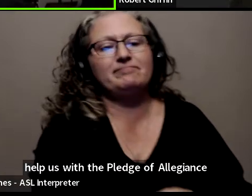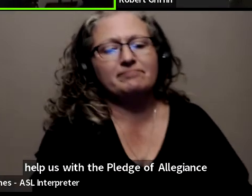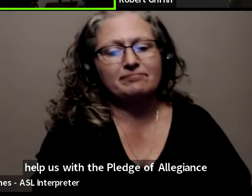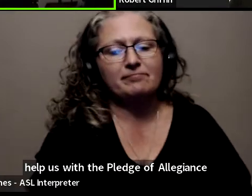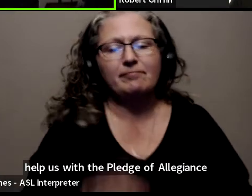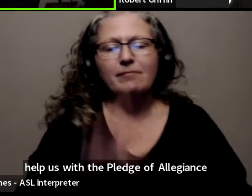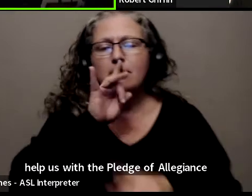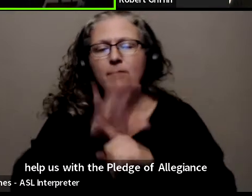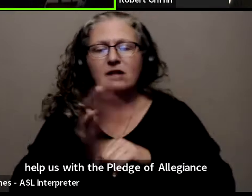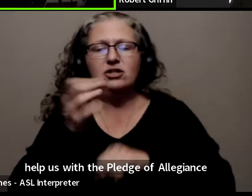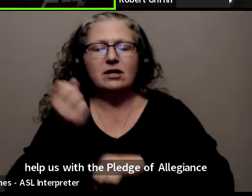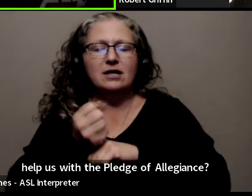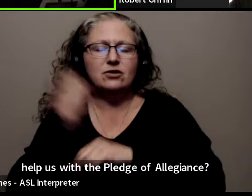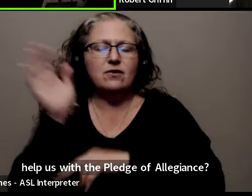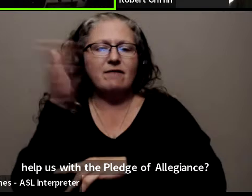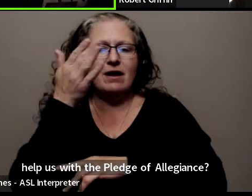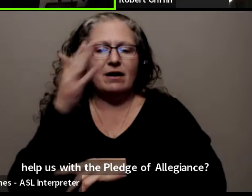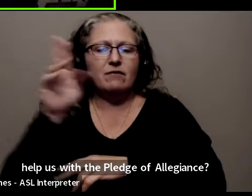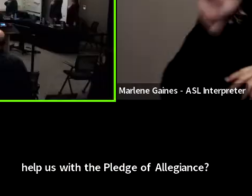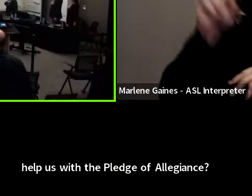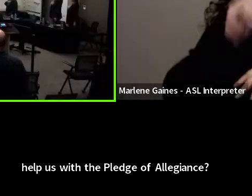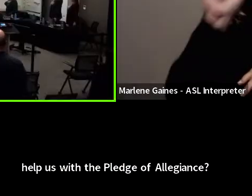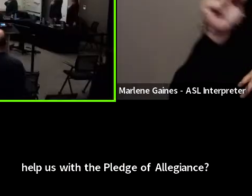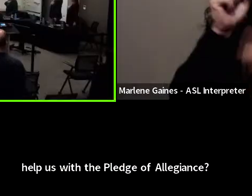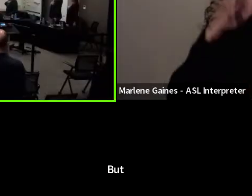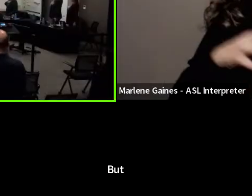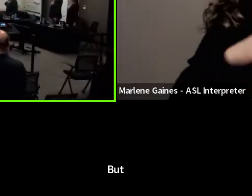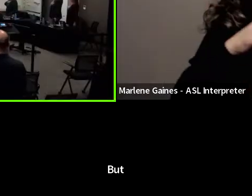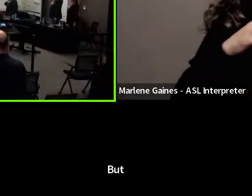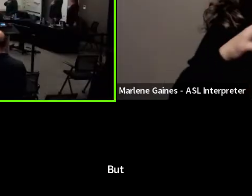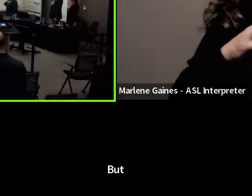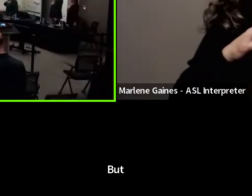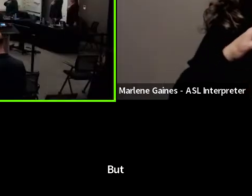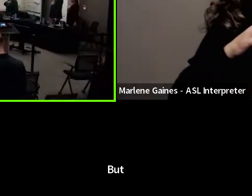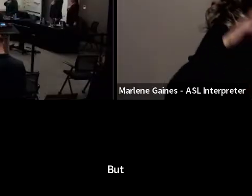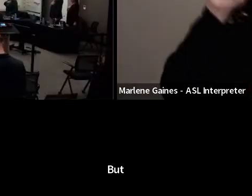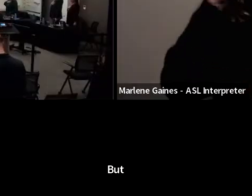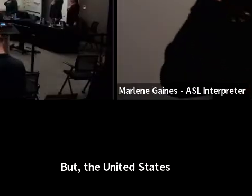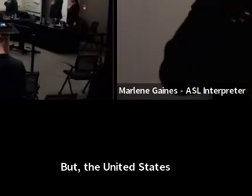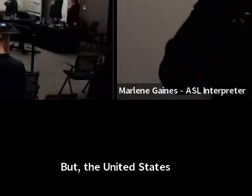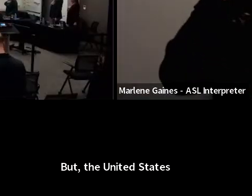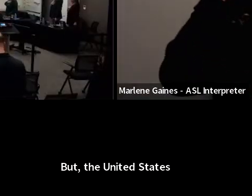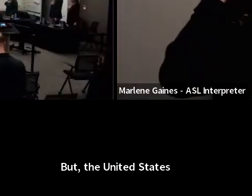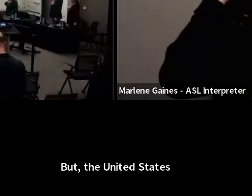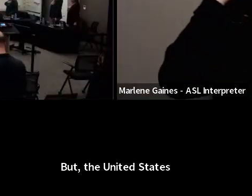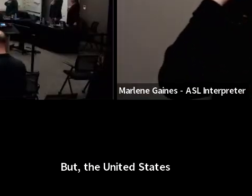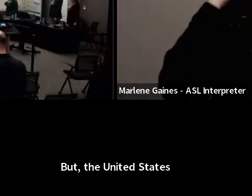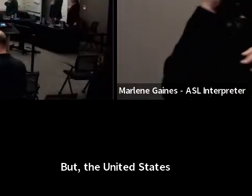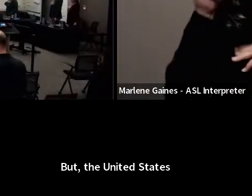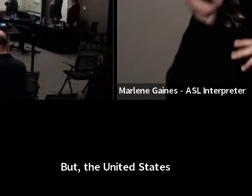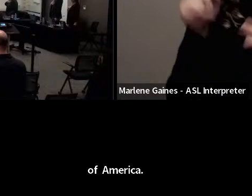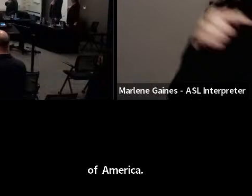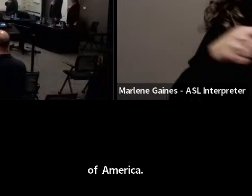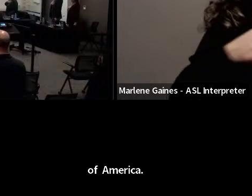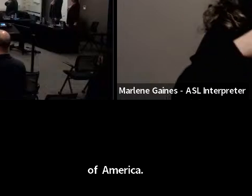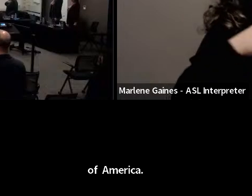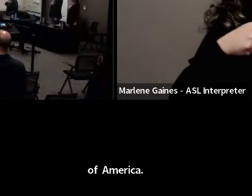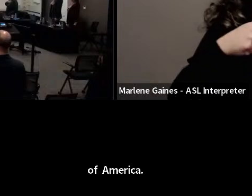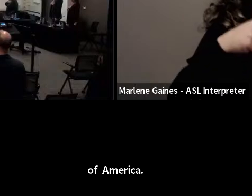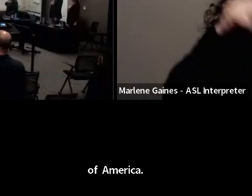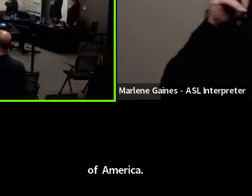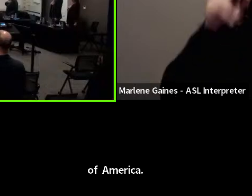Pledge of Allegiance to the flag of the United States of America and to the republic for which it